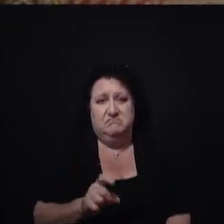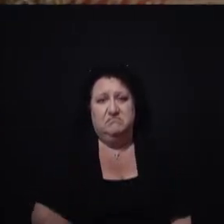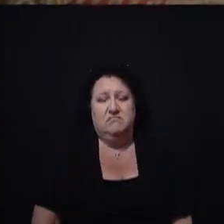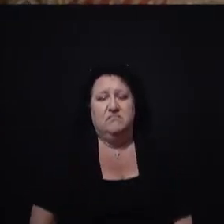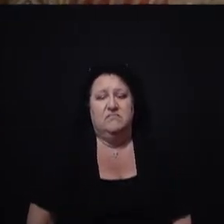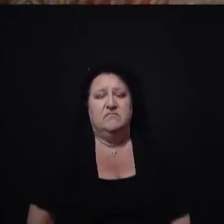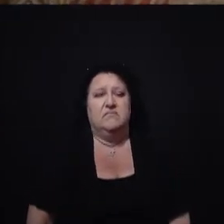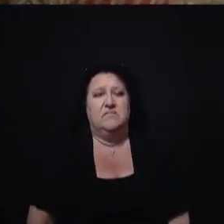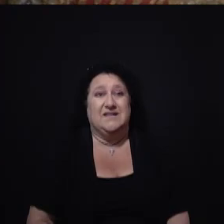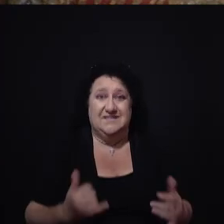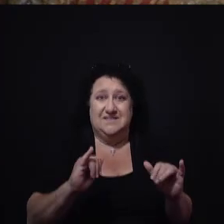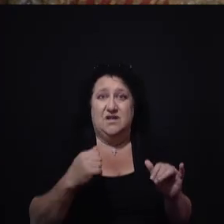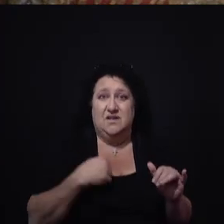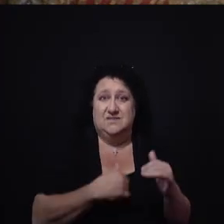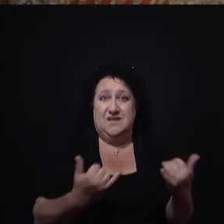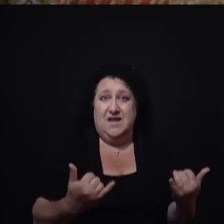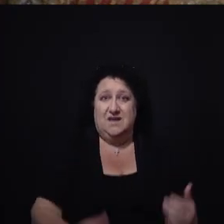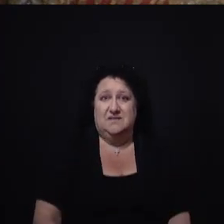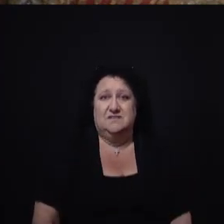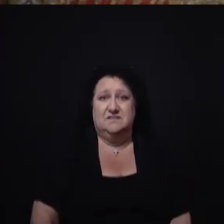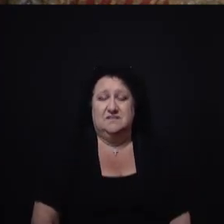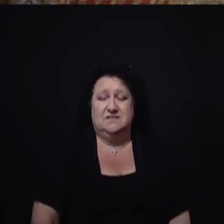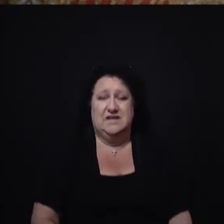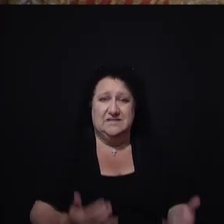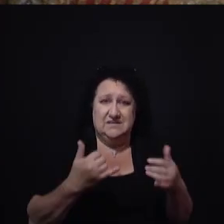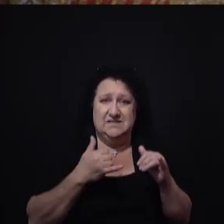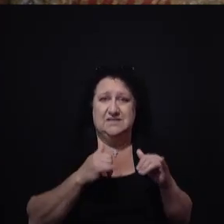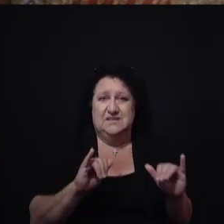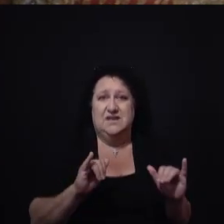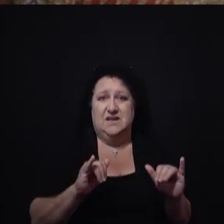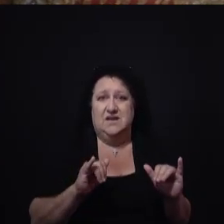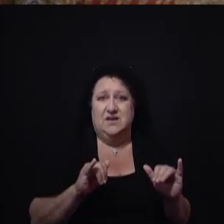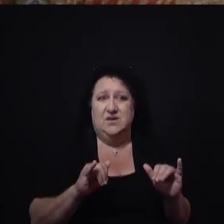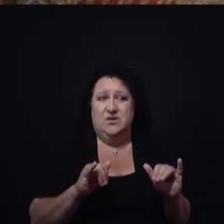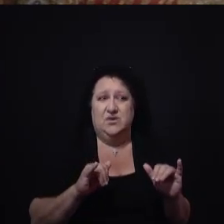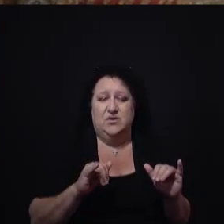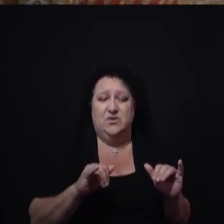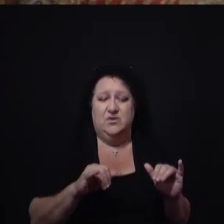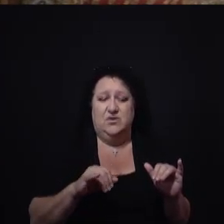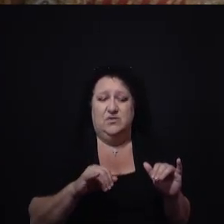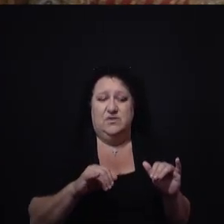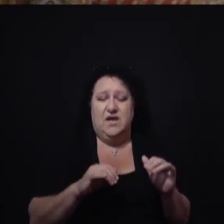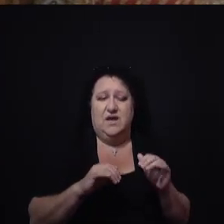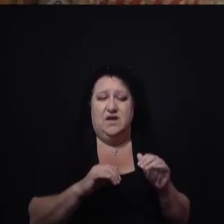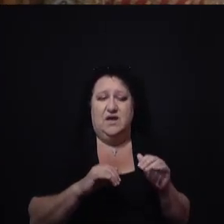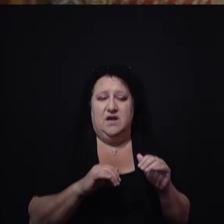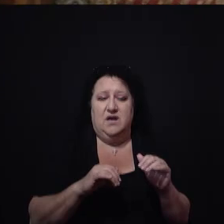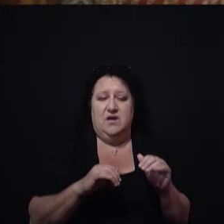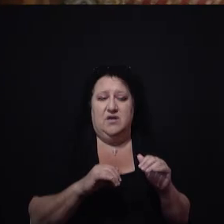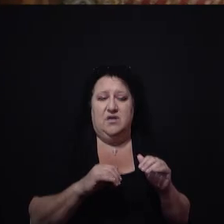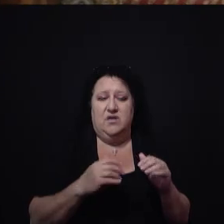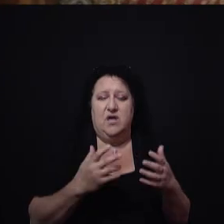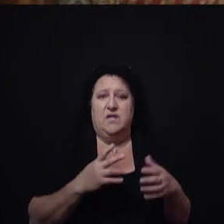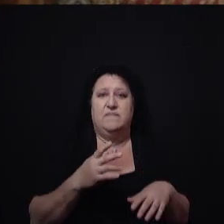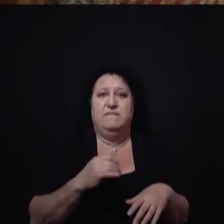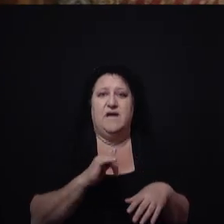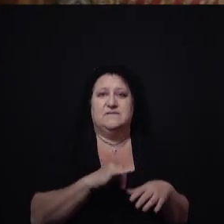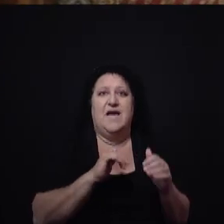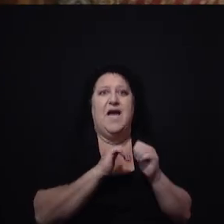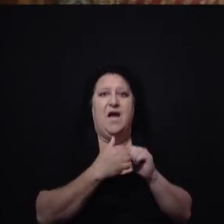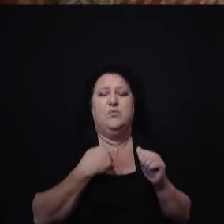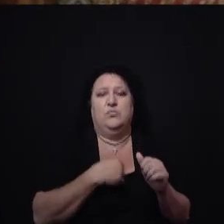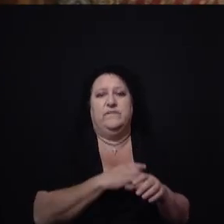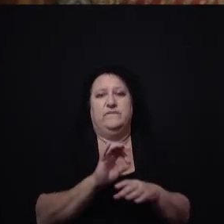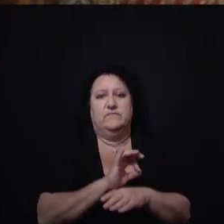That's still who we are. That's still how we are. So like I said earlier, Paul had a